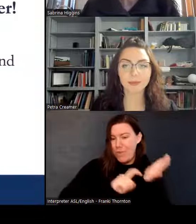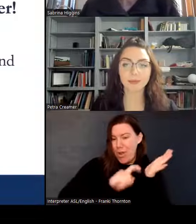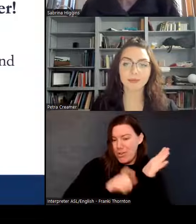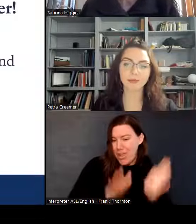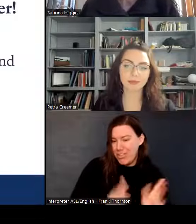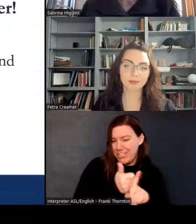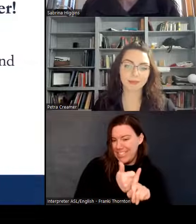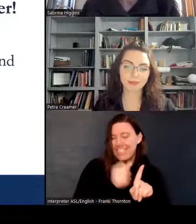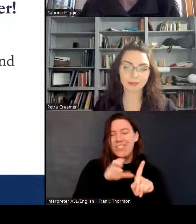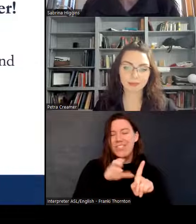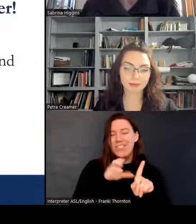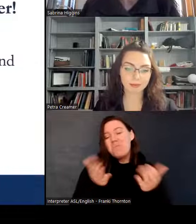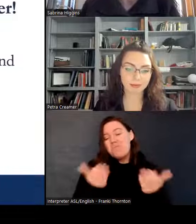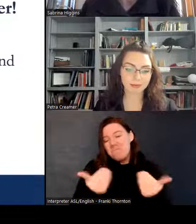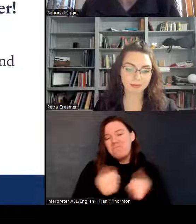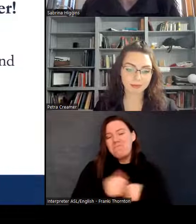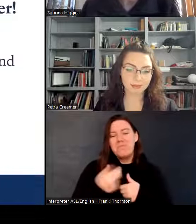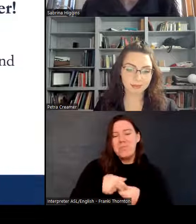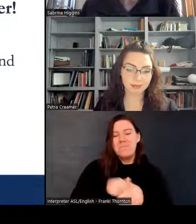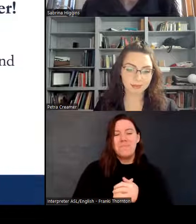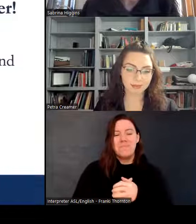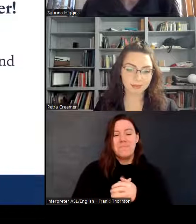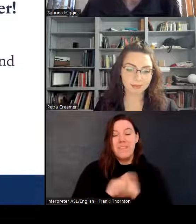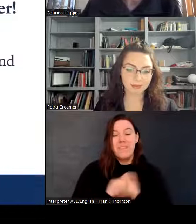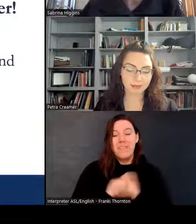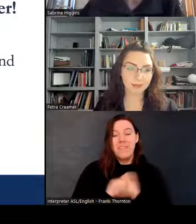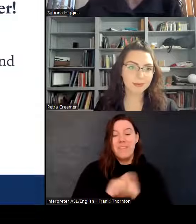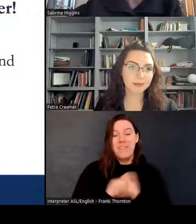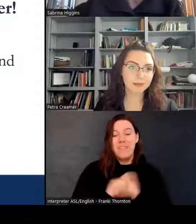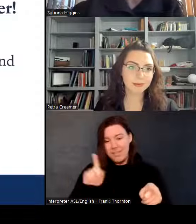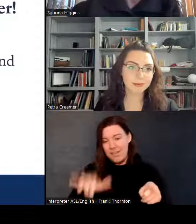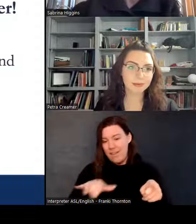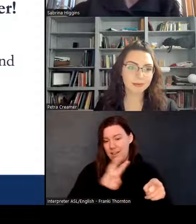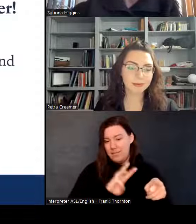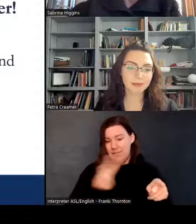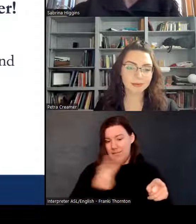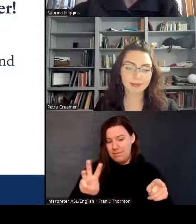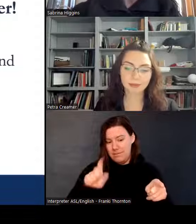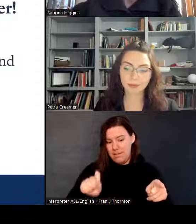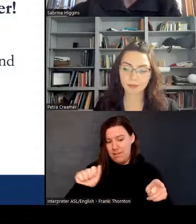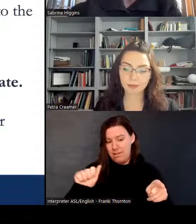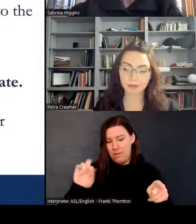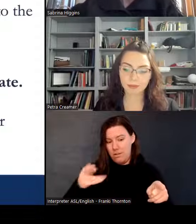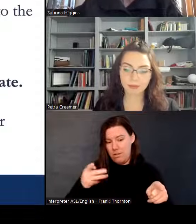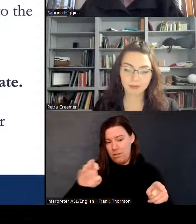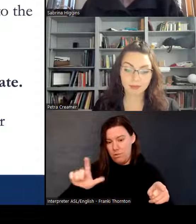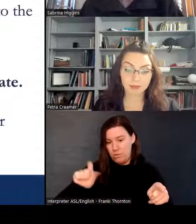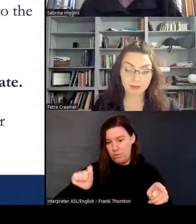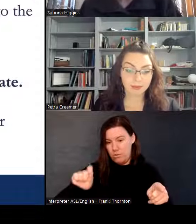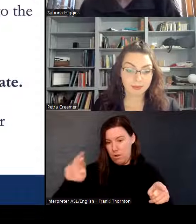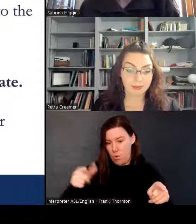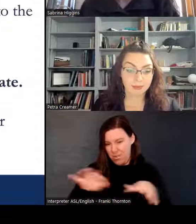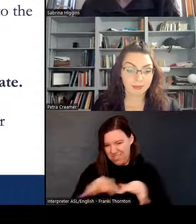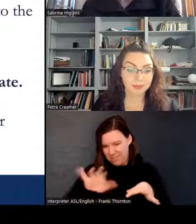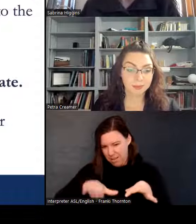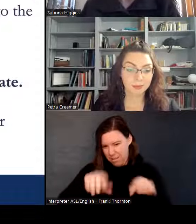chat function of this Zoom meeting or the link that we have included here on this slide. You can